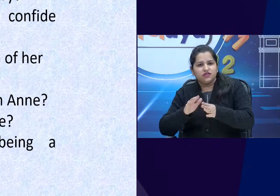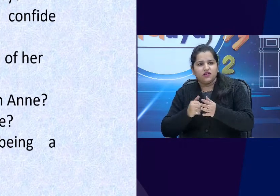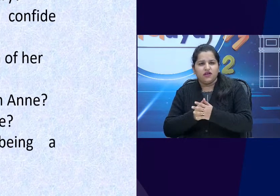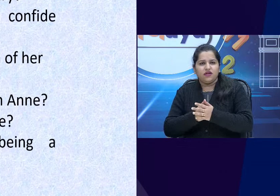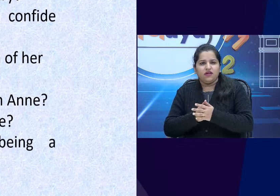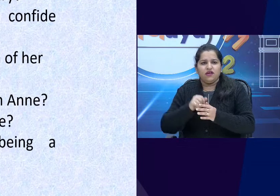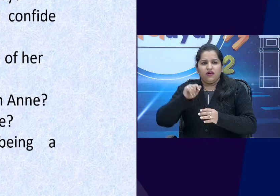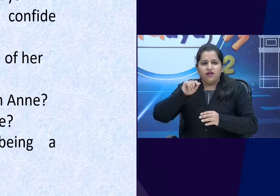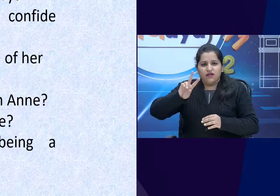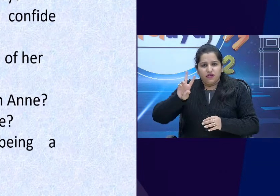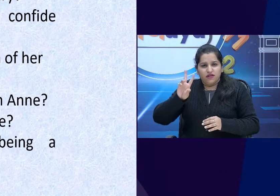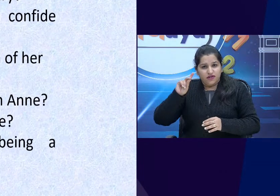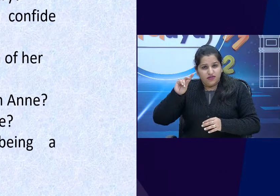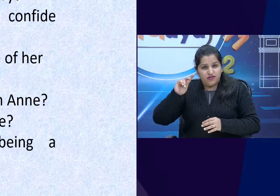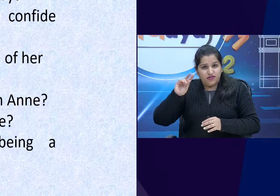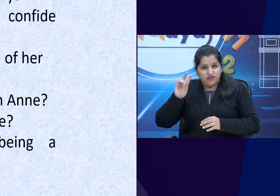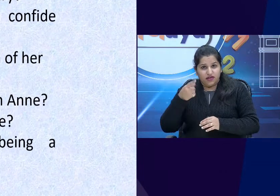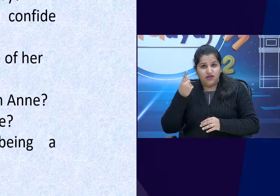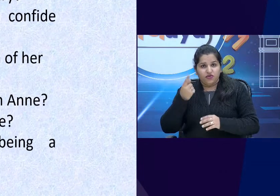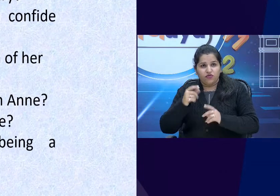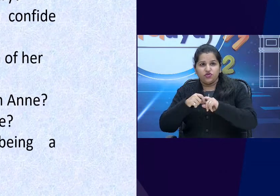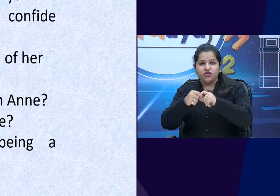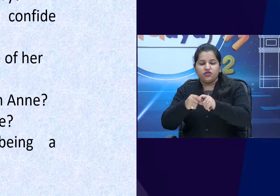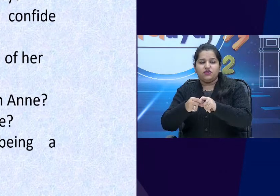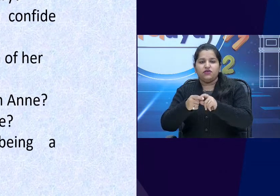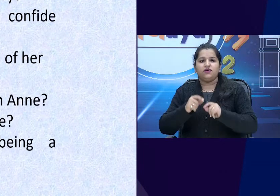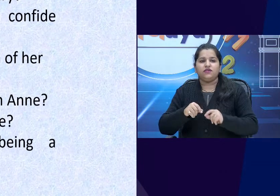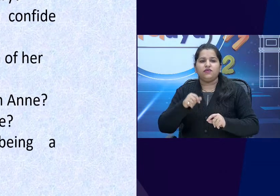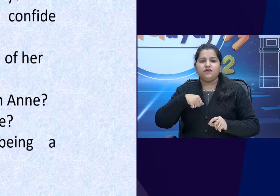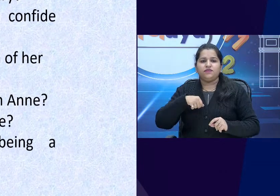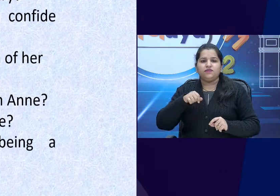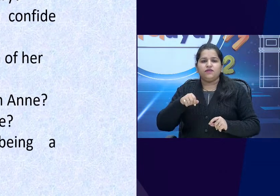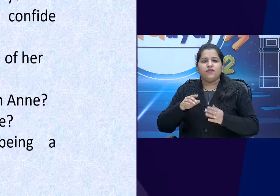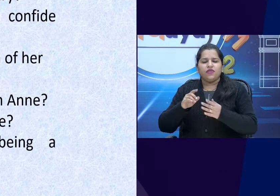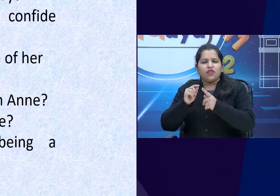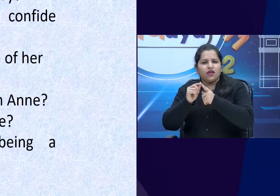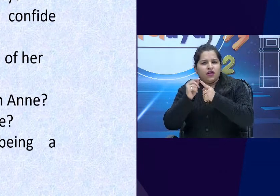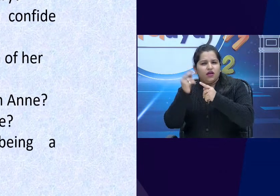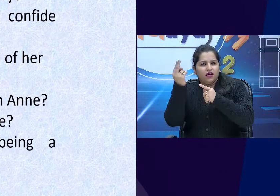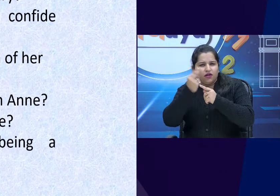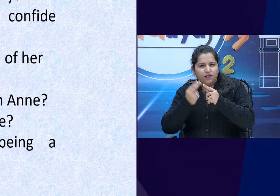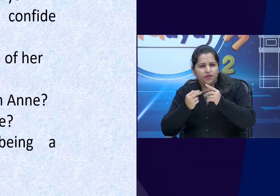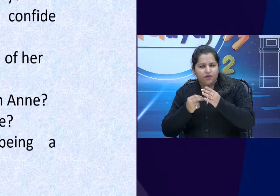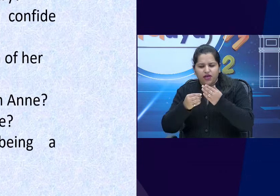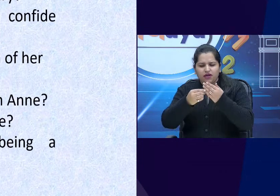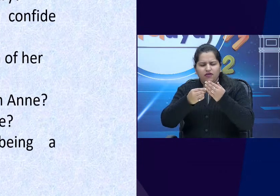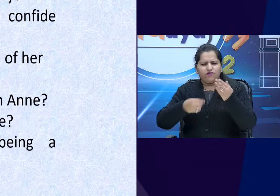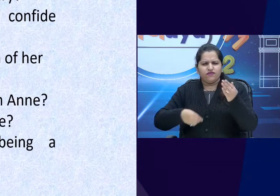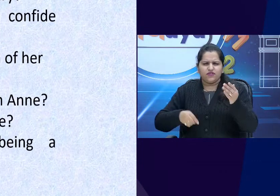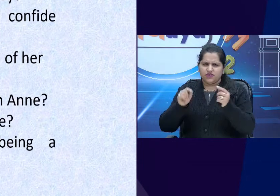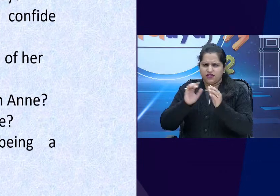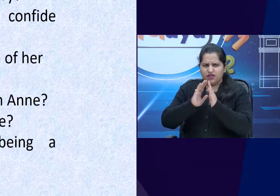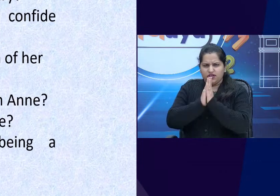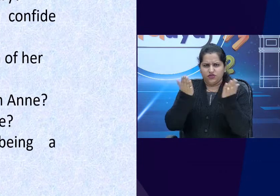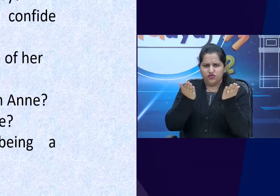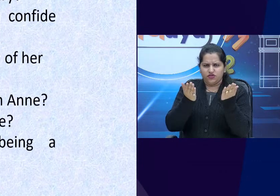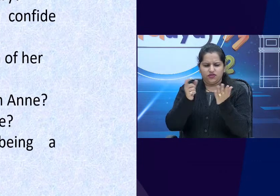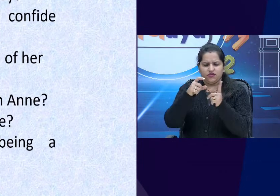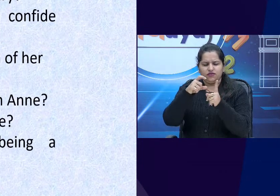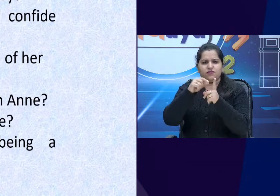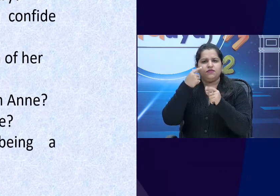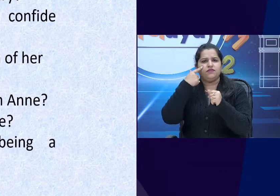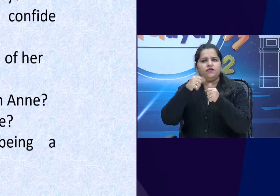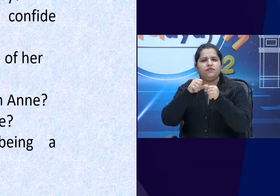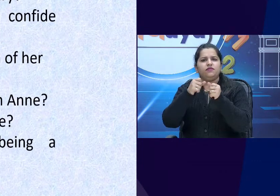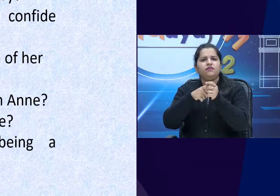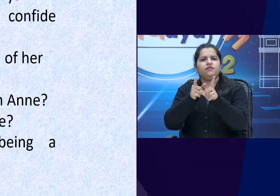Second question. Why does Anne provide a brief sketch of her life? Third question. In that there are three. Why